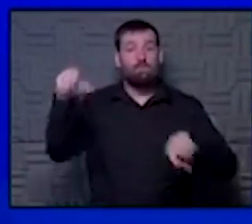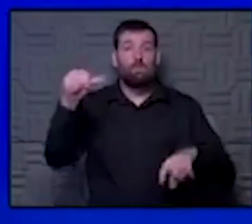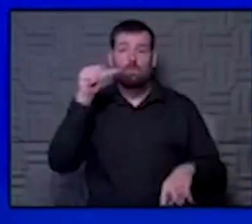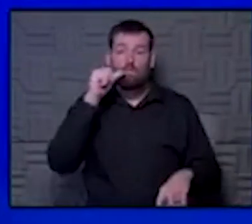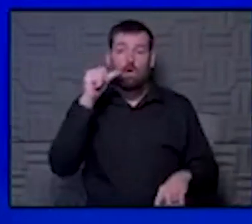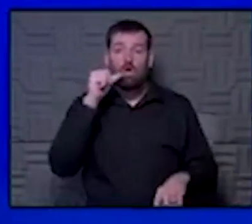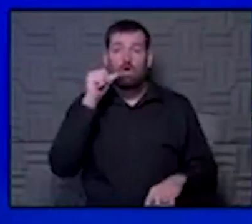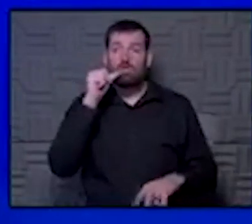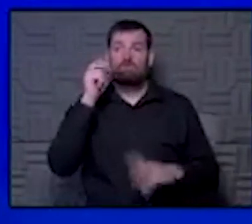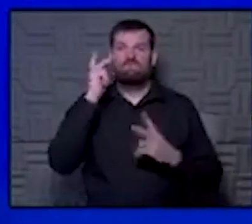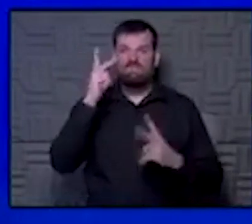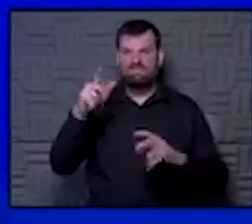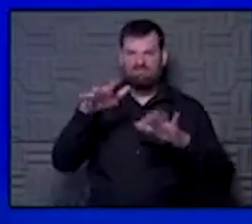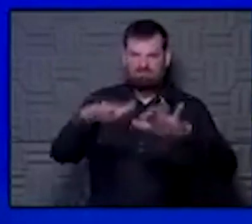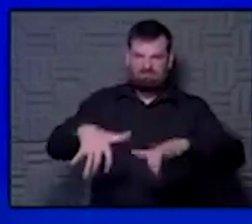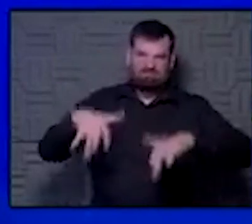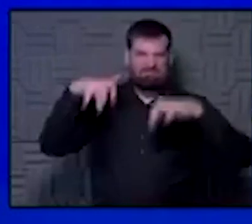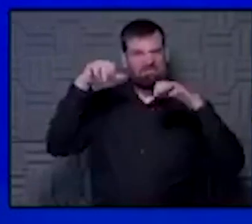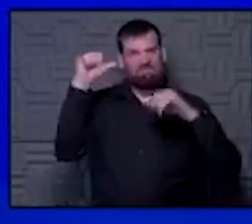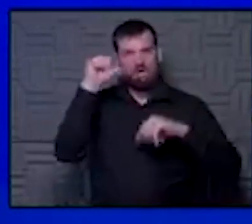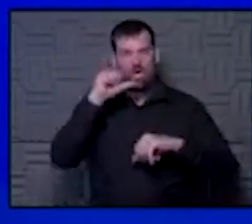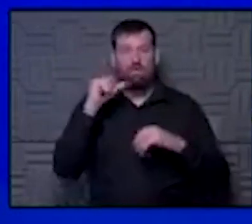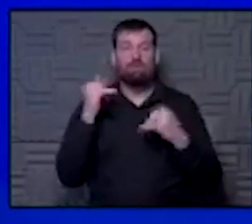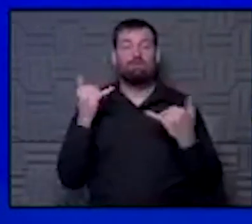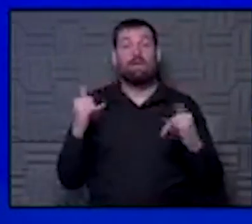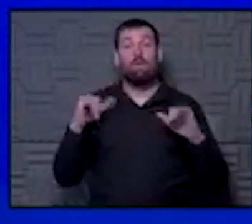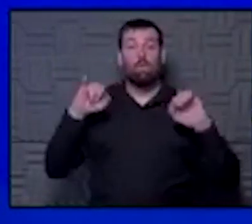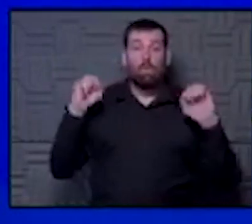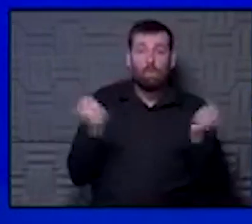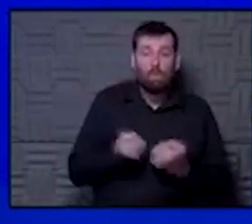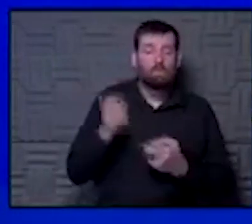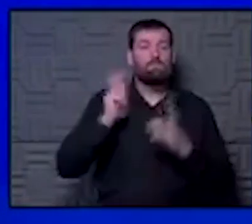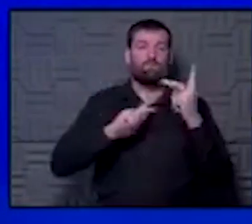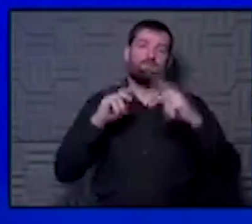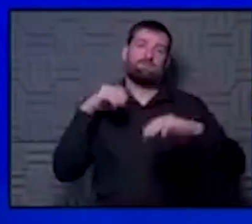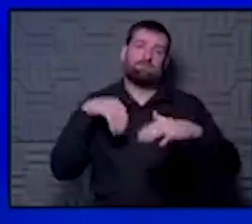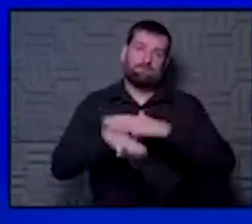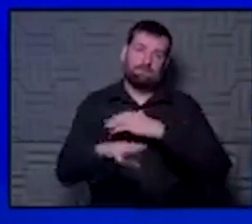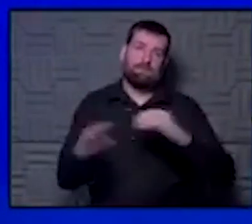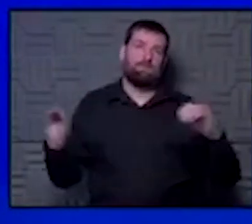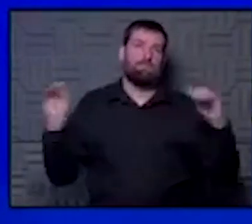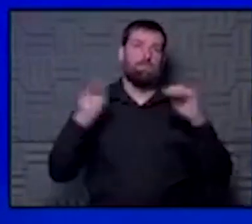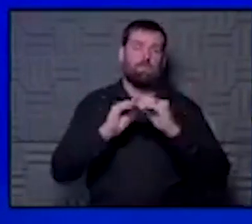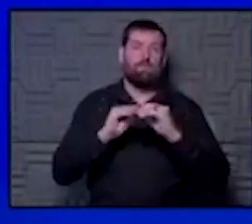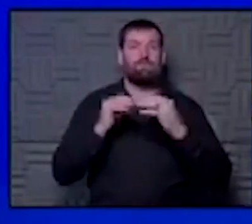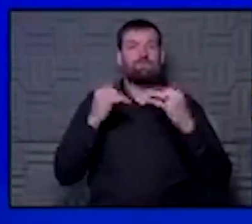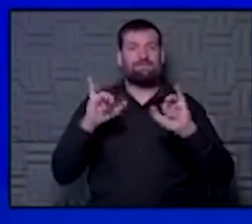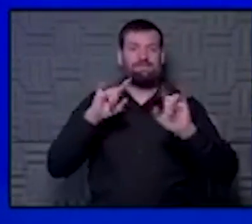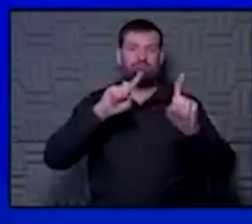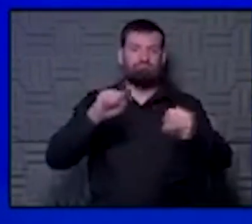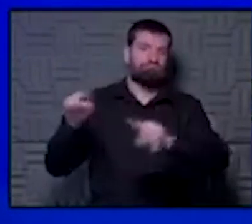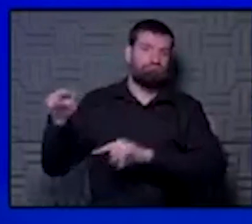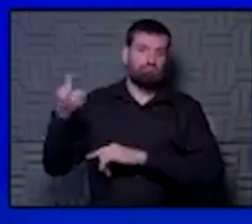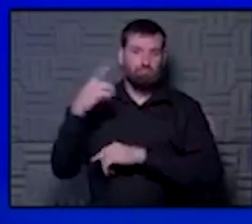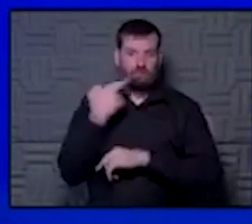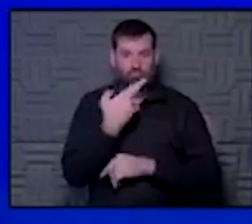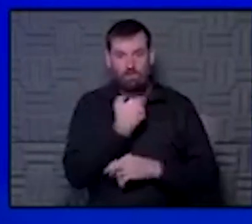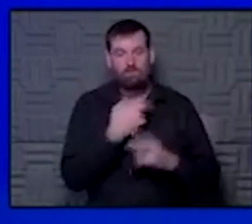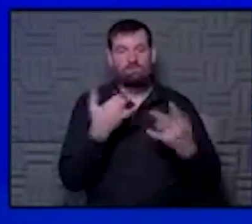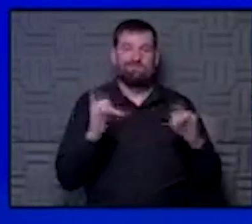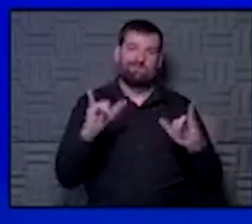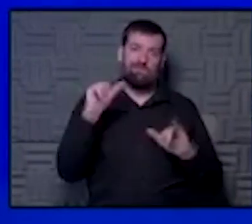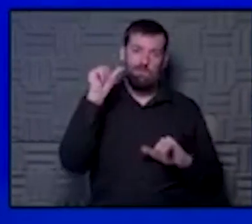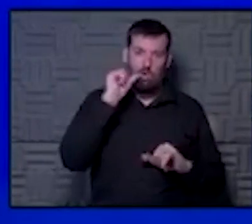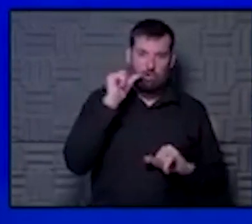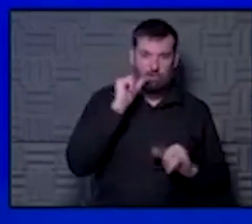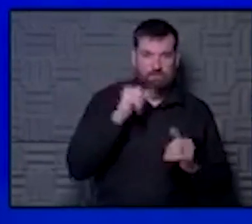bar, you can see the crowded bar, and you're like, uh-oh. And now that it's cold, people are going inside more, and they're still going to restaurants and bars. And when they do that,